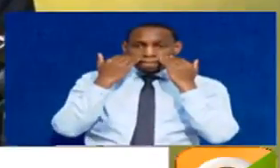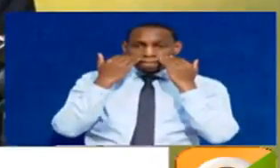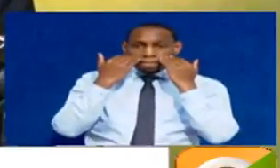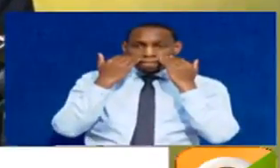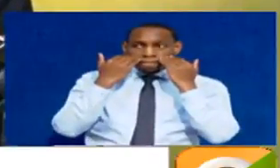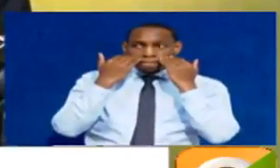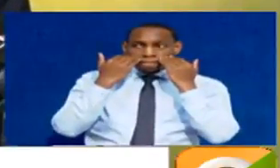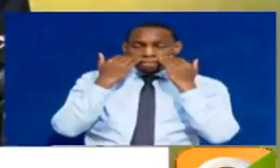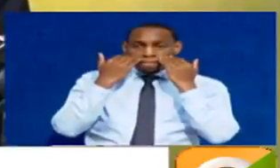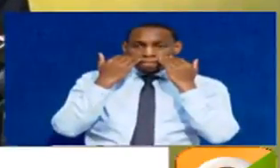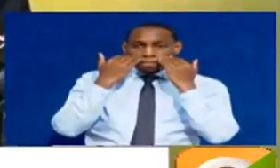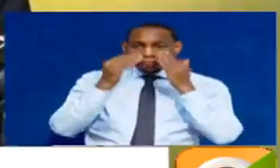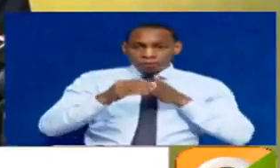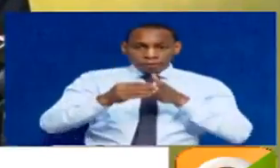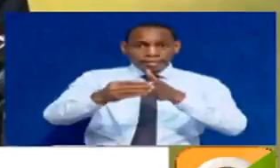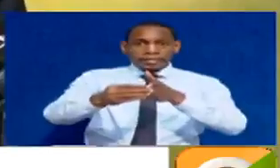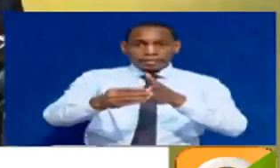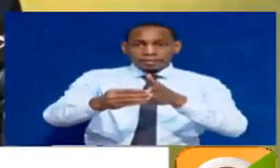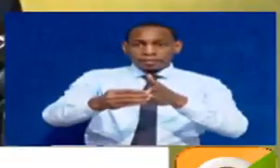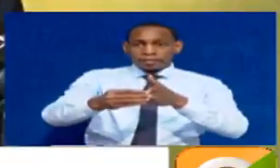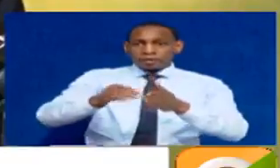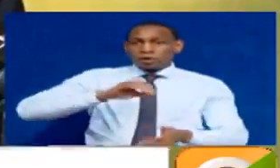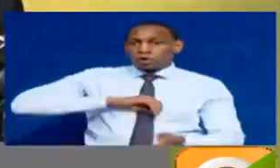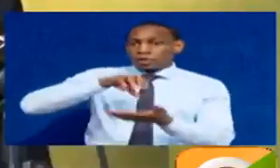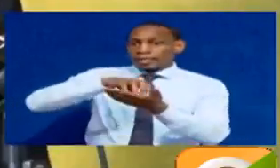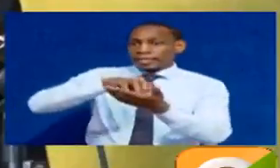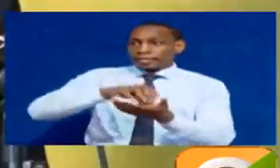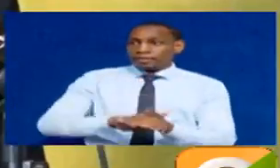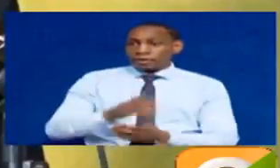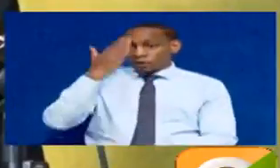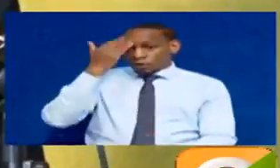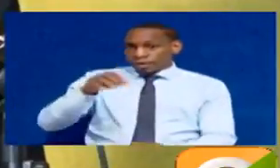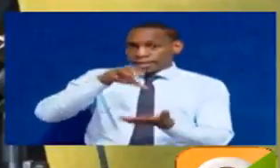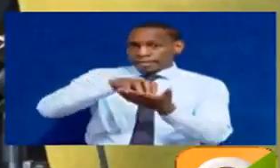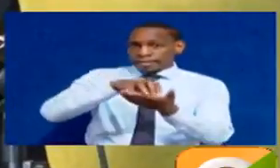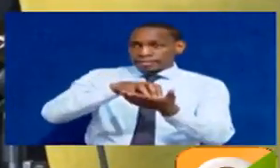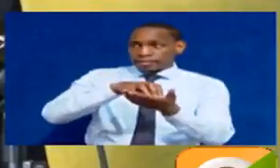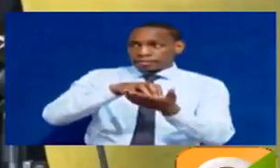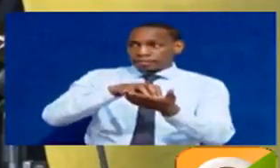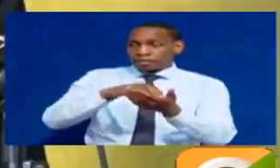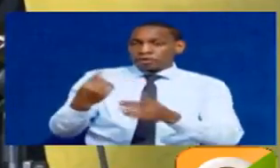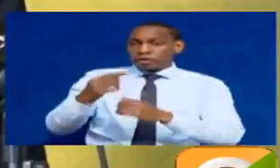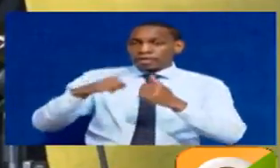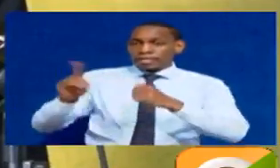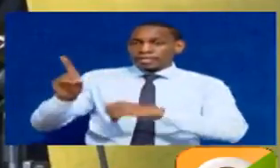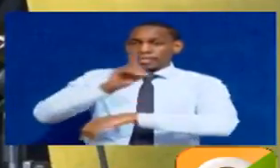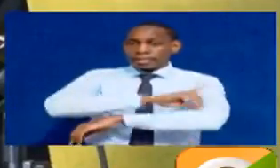the to be the drivers of their own cases, because cases take only 60 days.